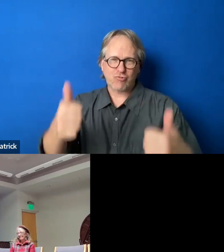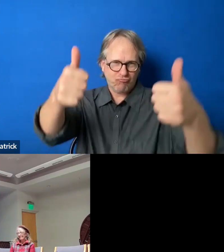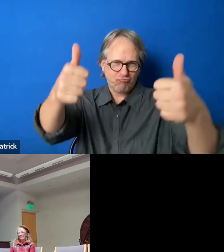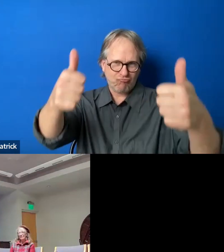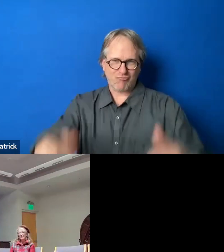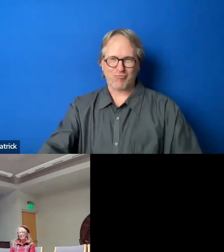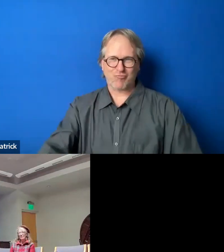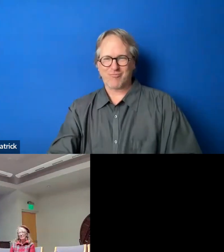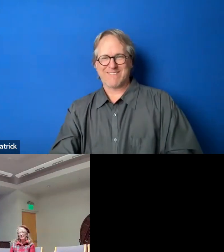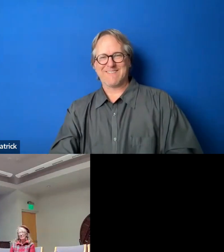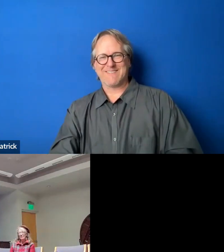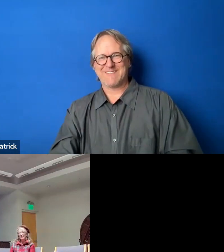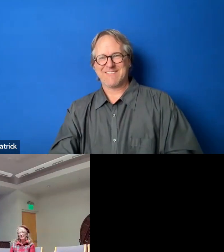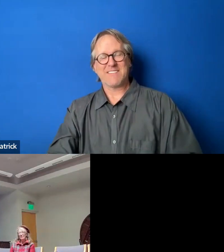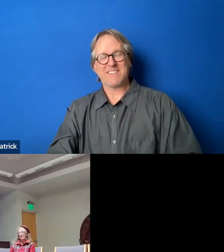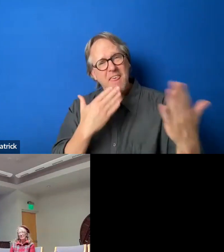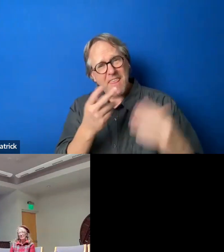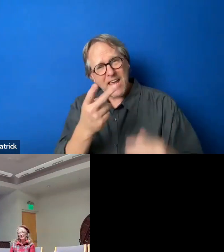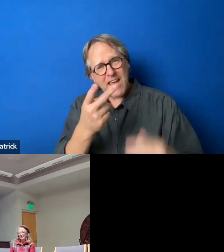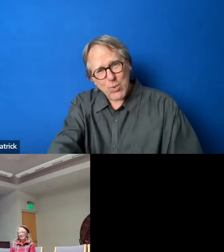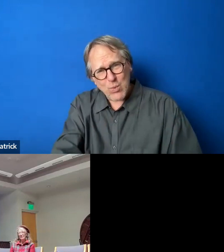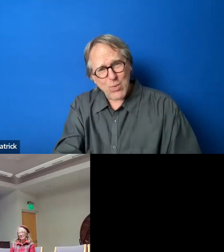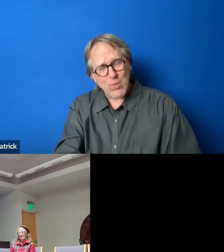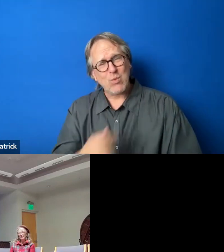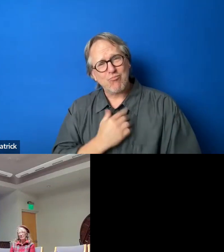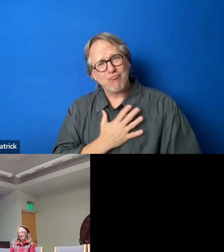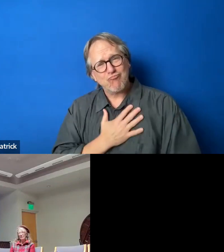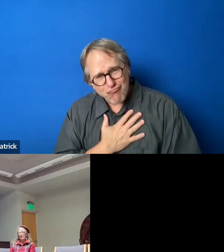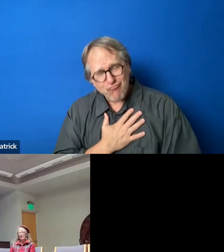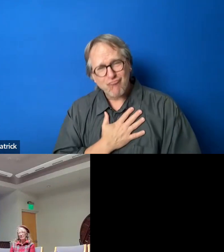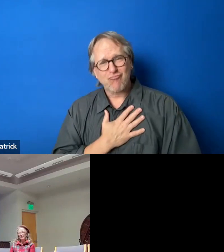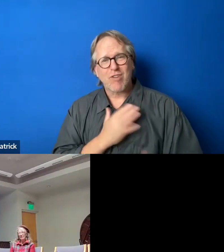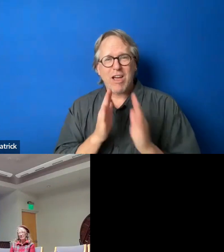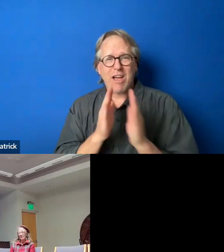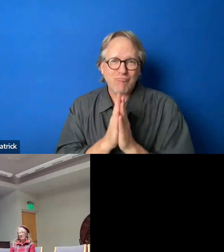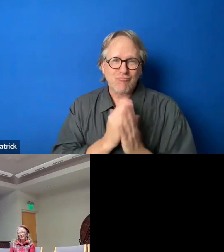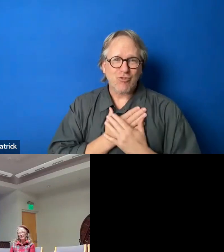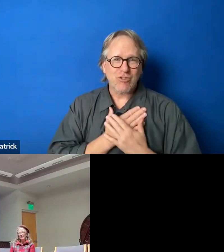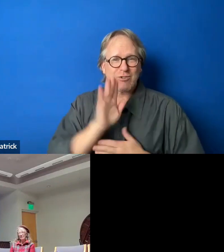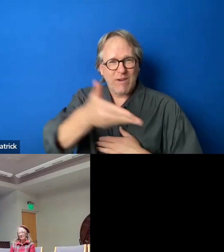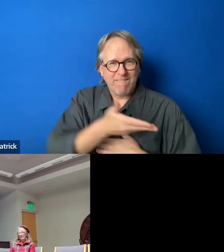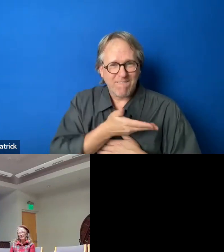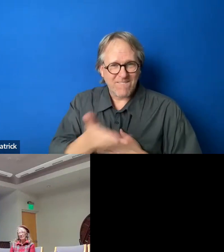Thank you. Thank you. It was a pleasure. I appreciate your inviting me.